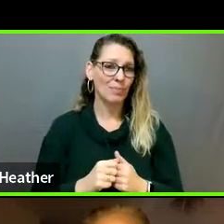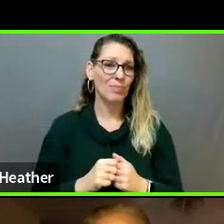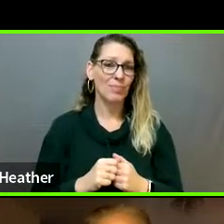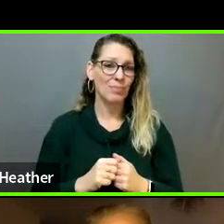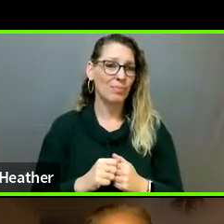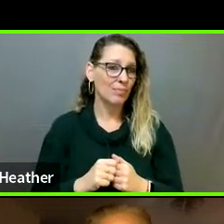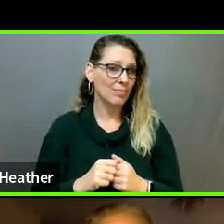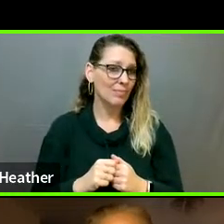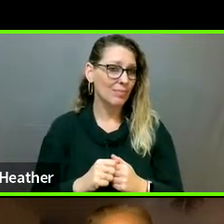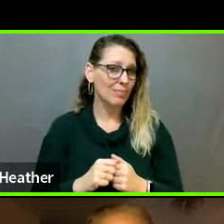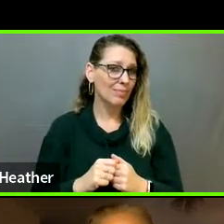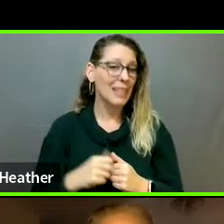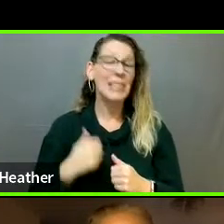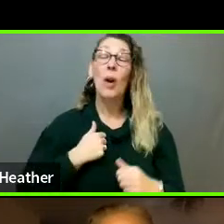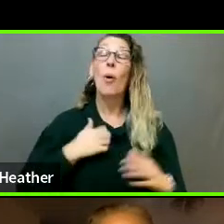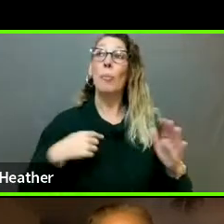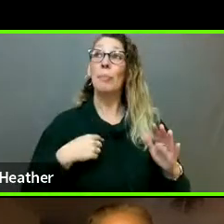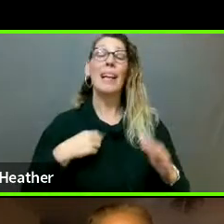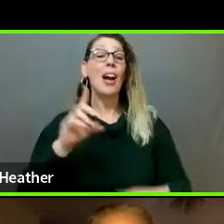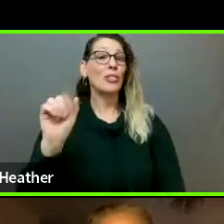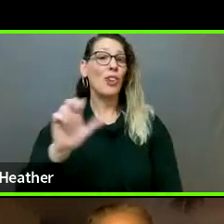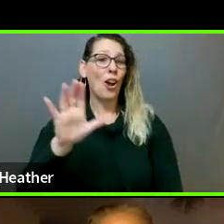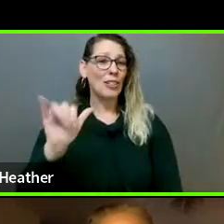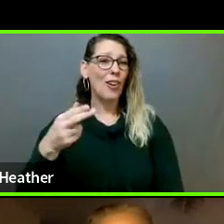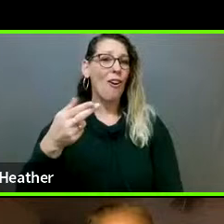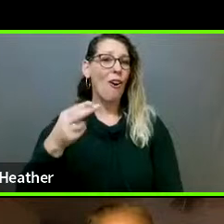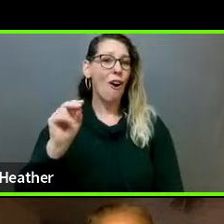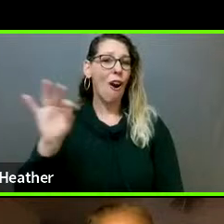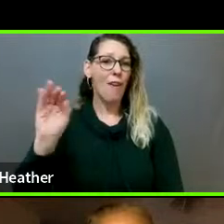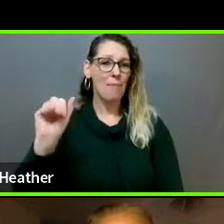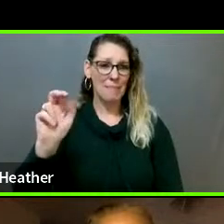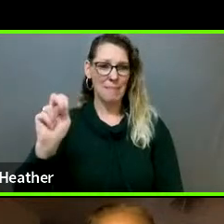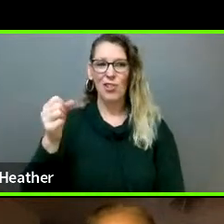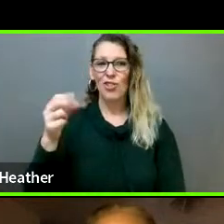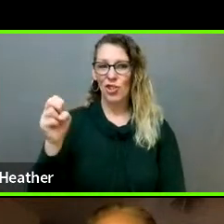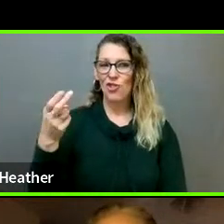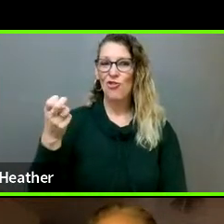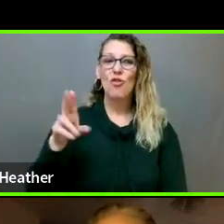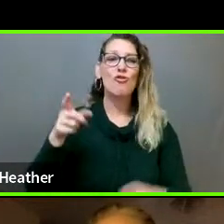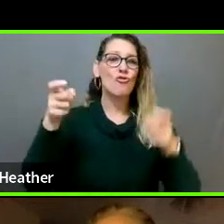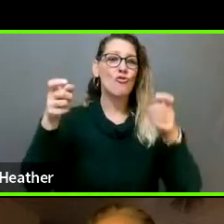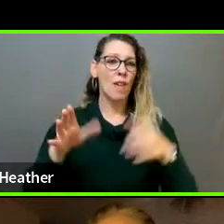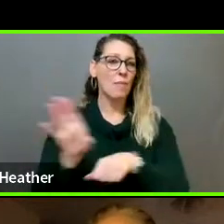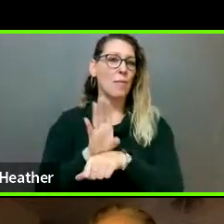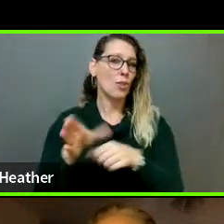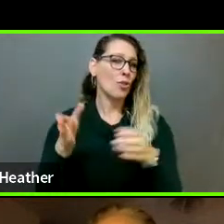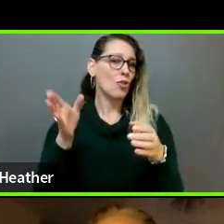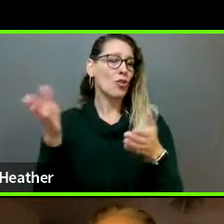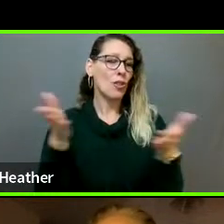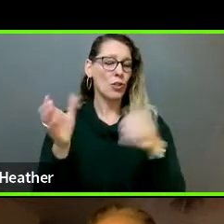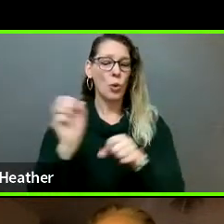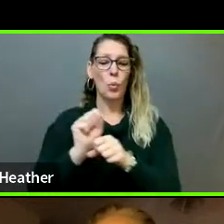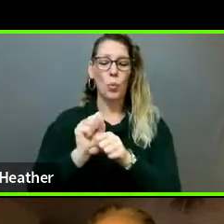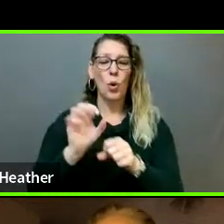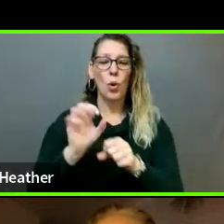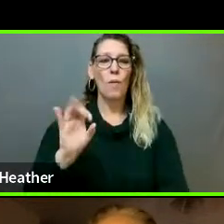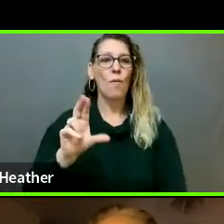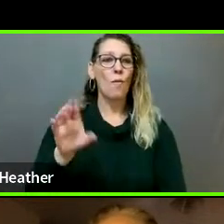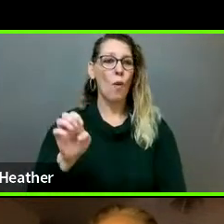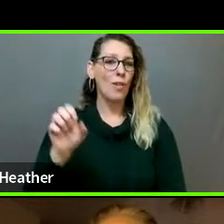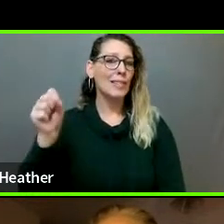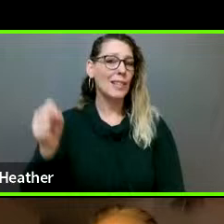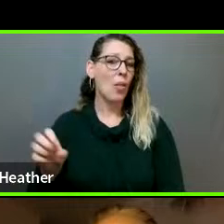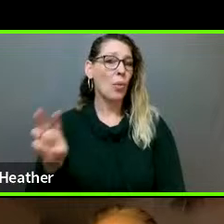Oh, me, sorry. Hi, everyone. Darcy Hoffman, she, her pronouns. I'm the Director of Business Services at Workforce Southwest